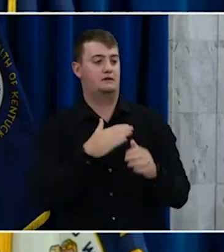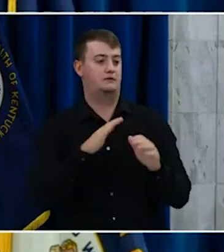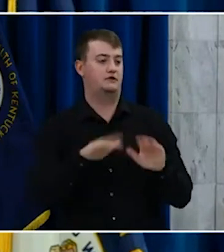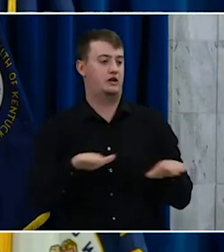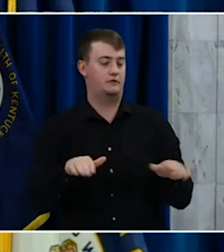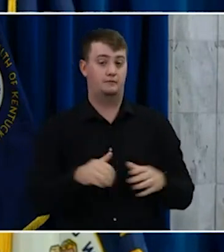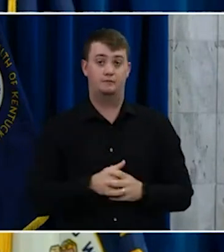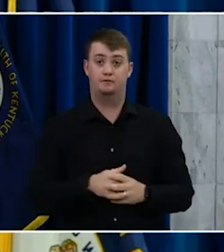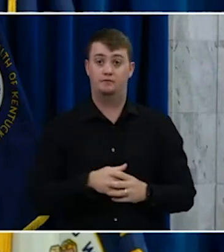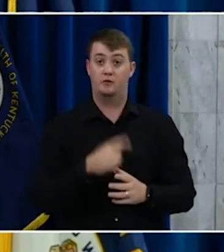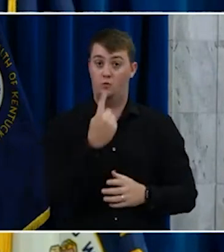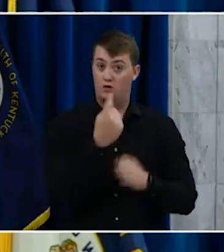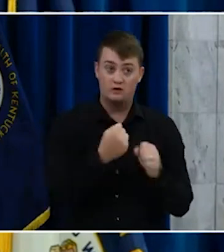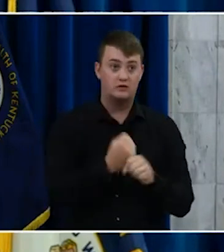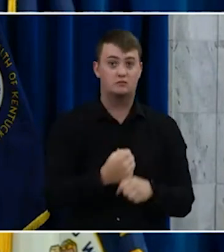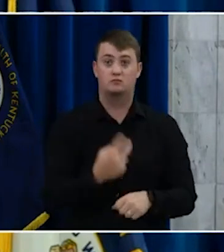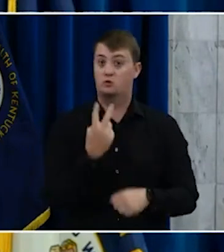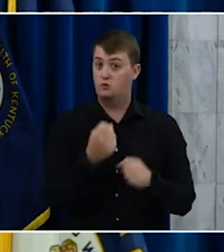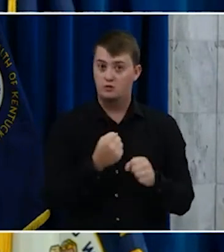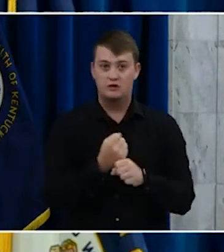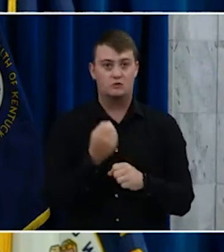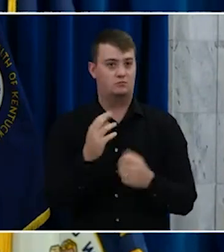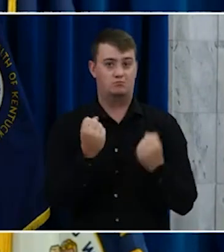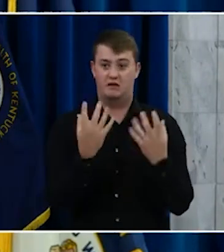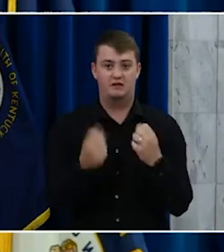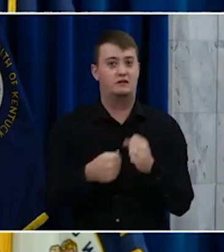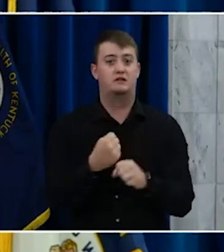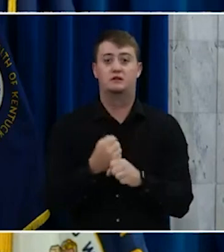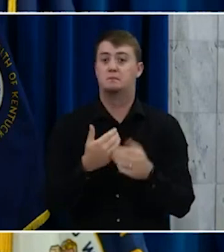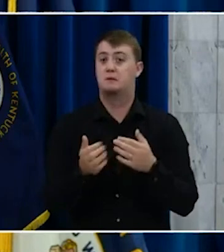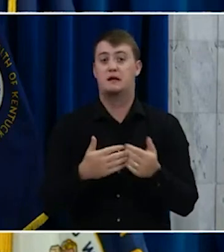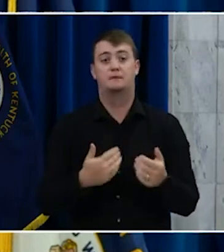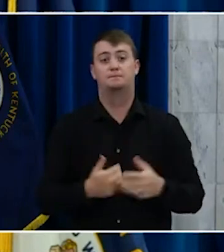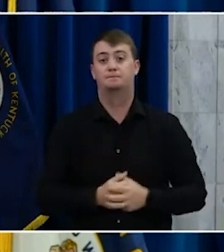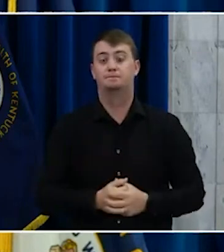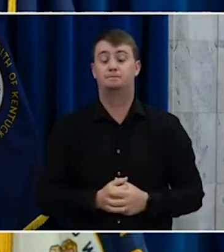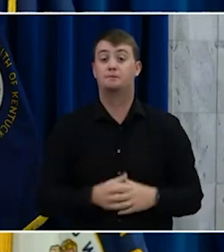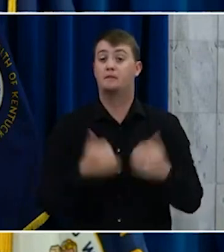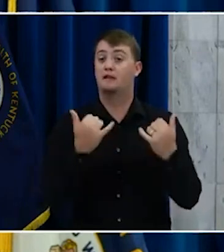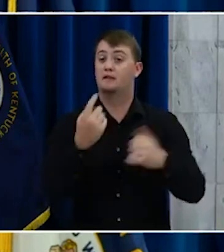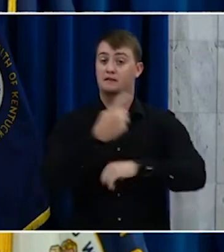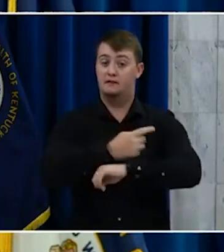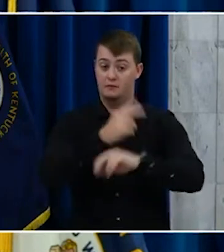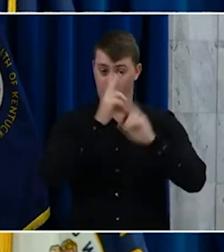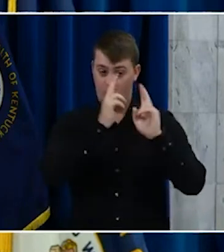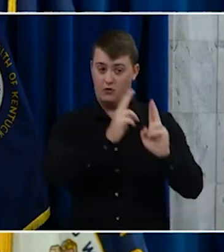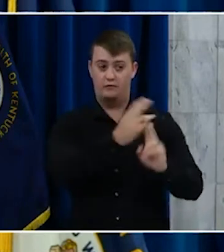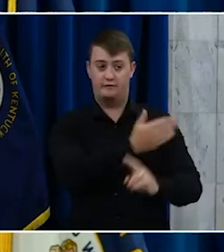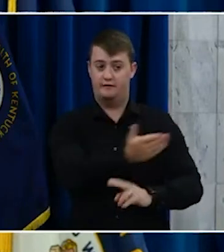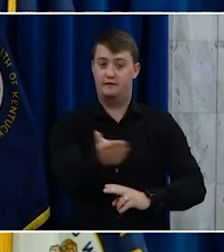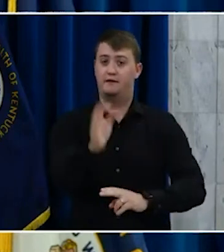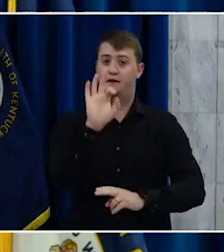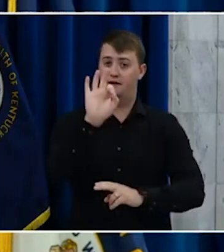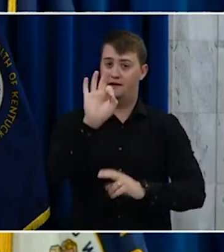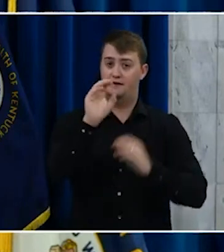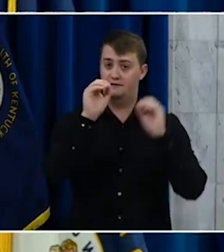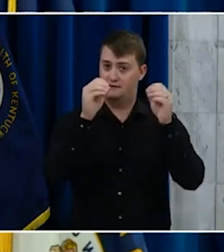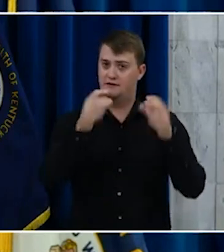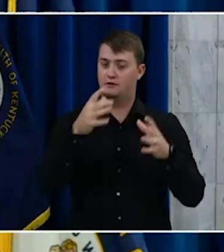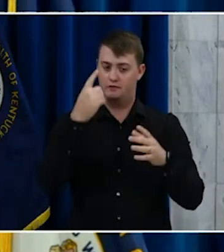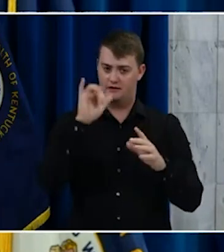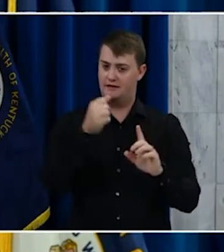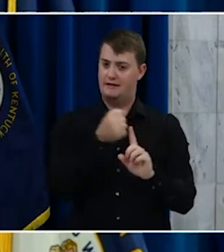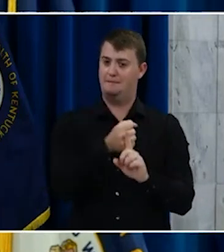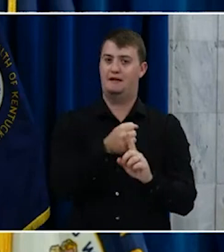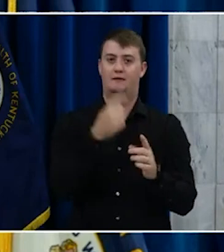for 1 year, 2 years, or multiple years. Today we honor these nine teachers for the impact they have made on